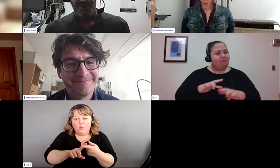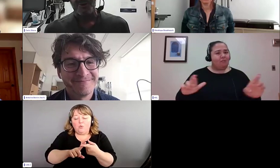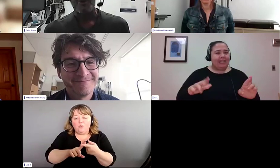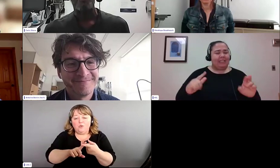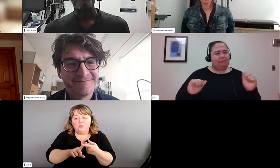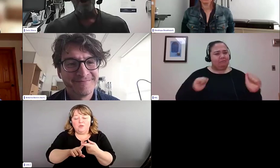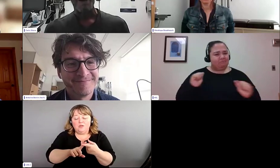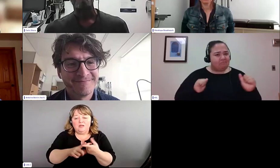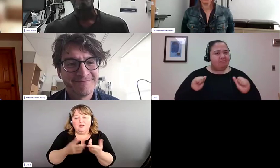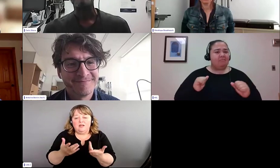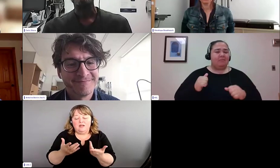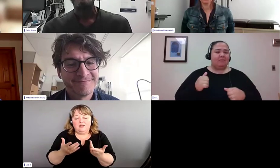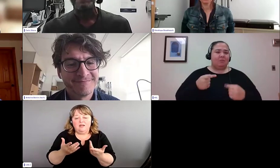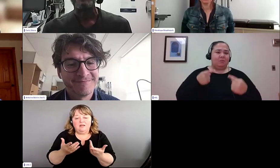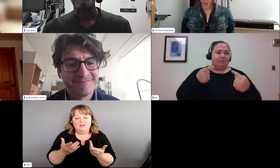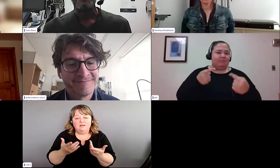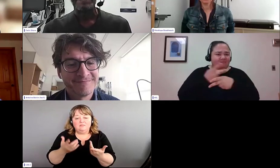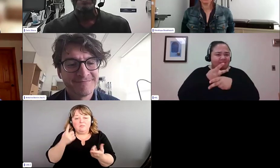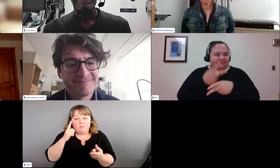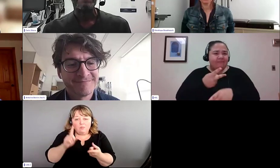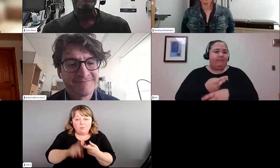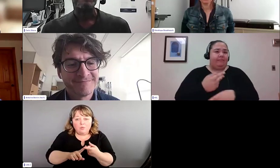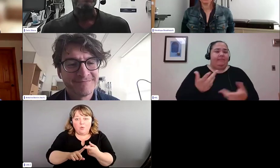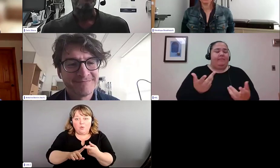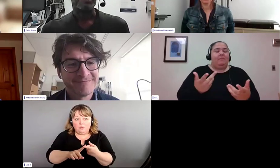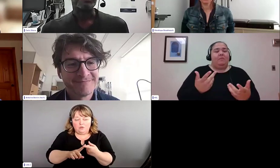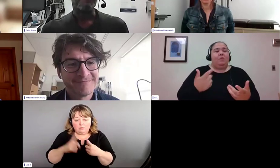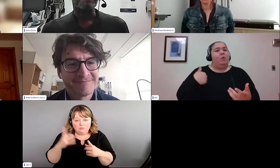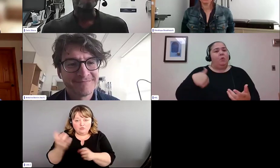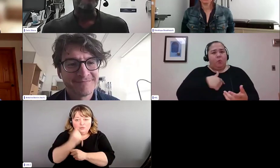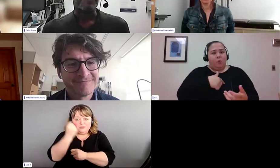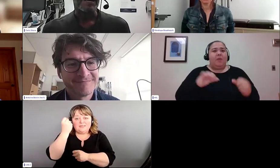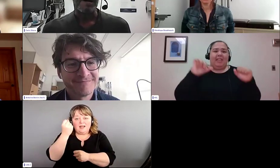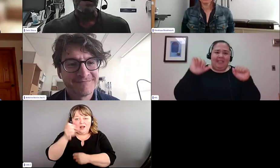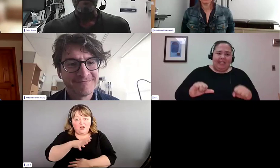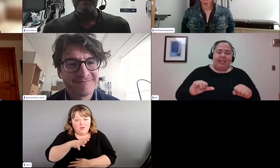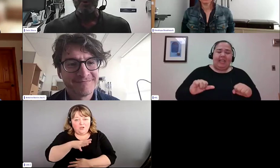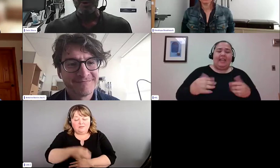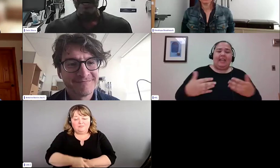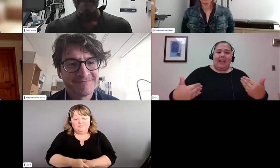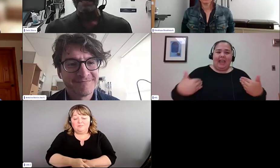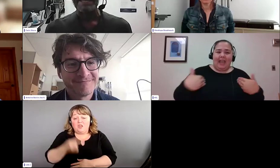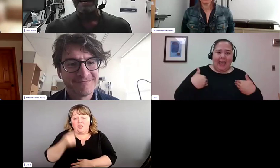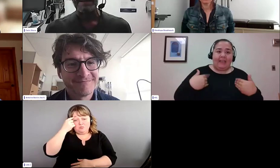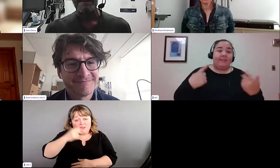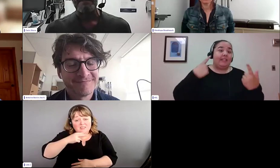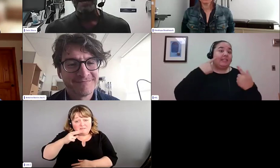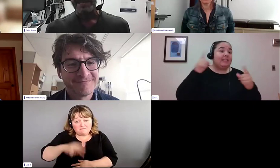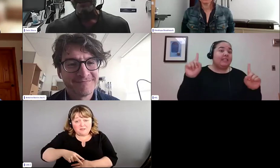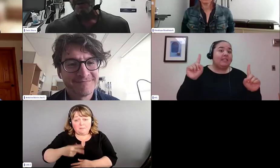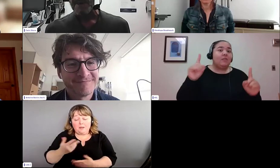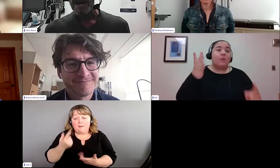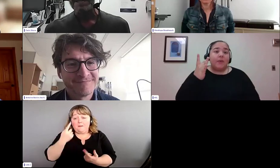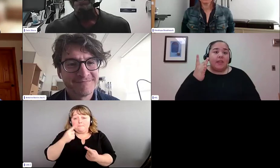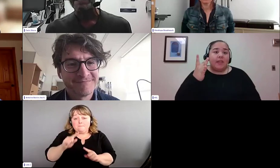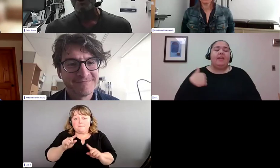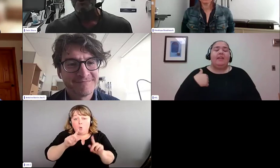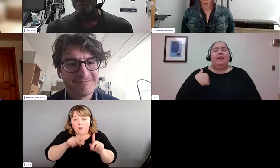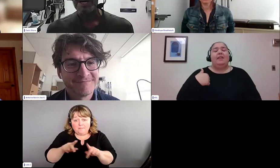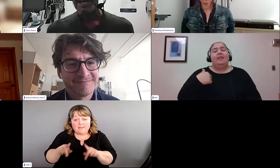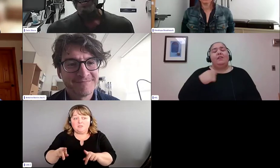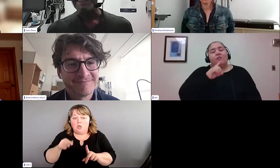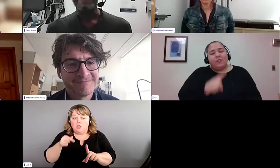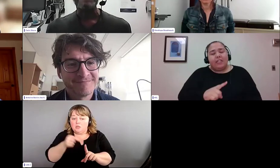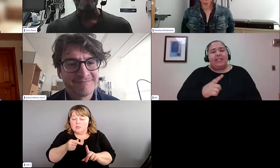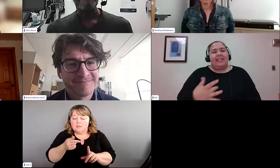that is necessary so that we can have this success, because I really feel that